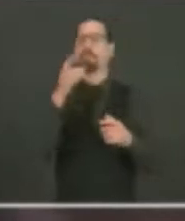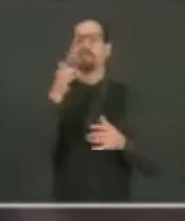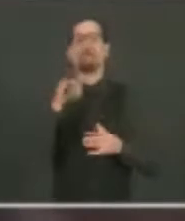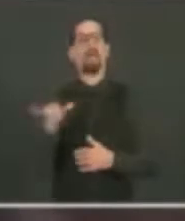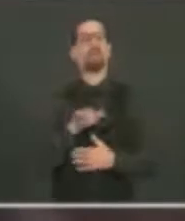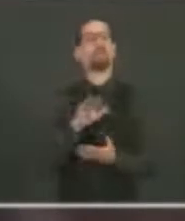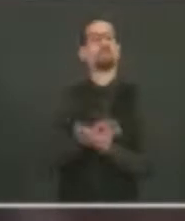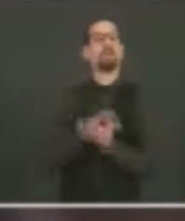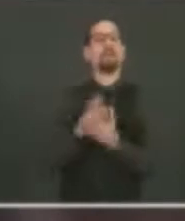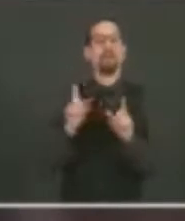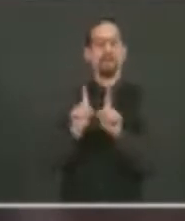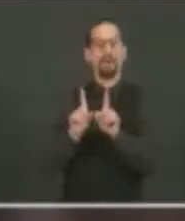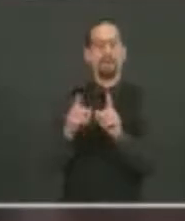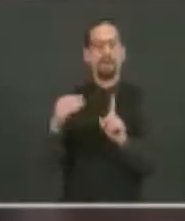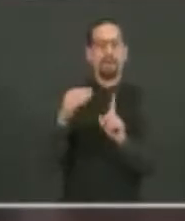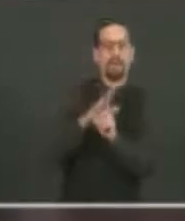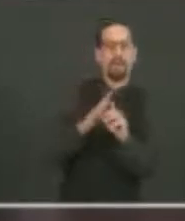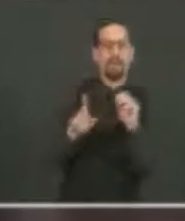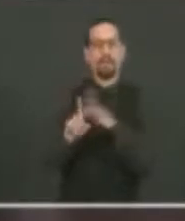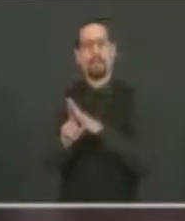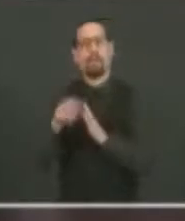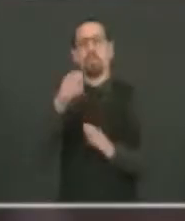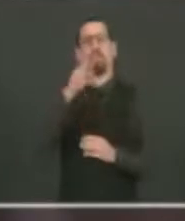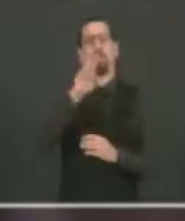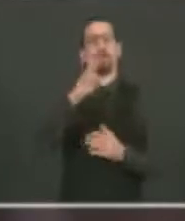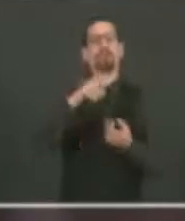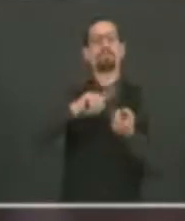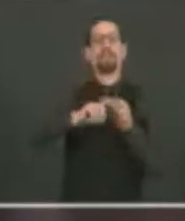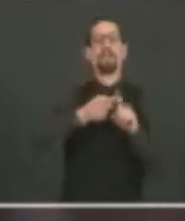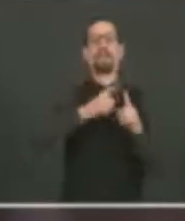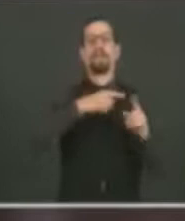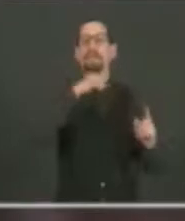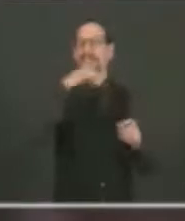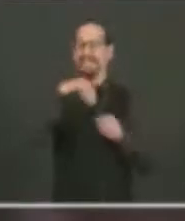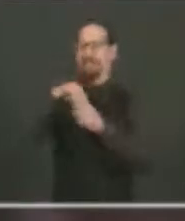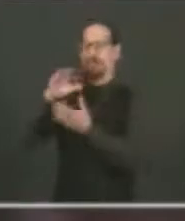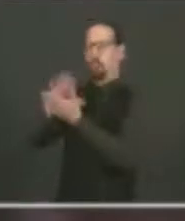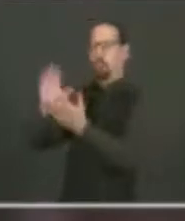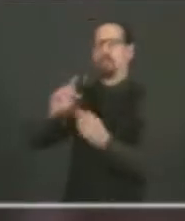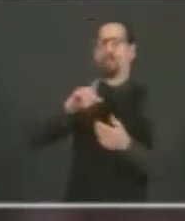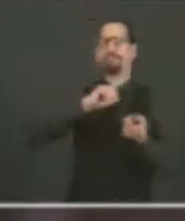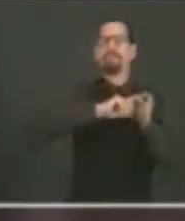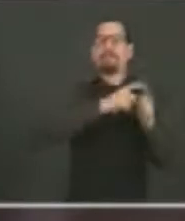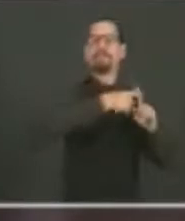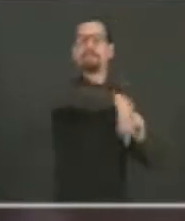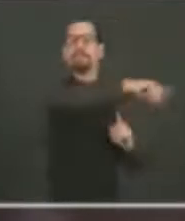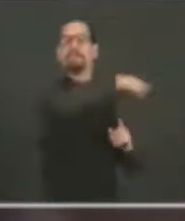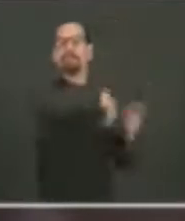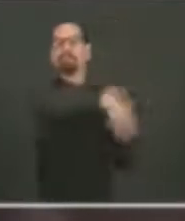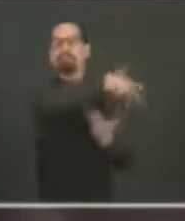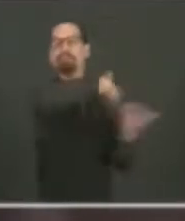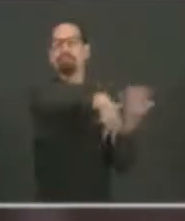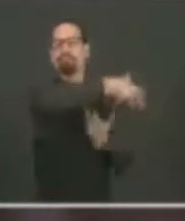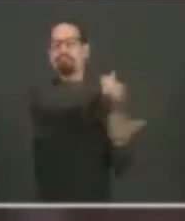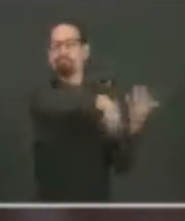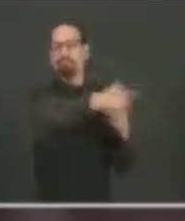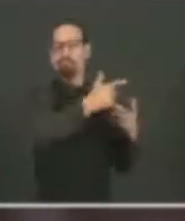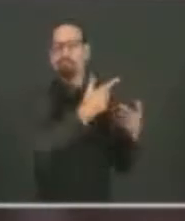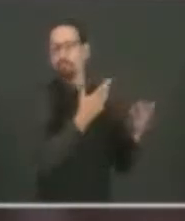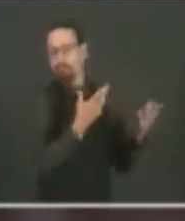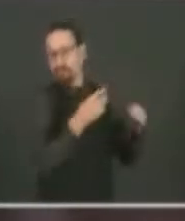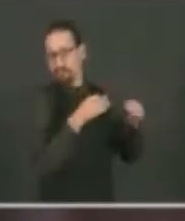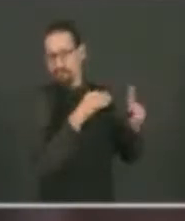closely socializing outside of school also having symptoms. In each of these cases,